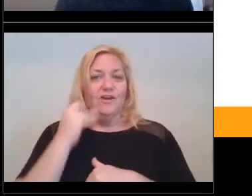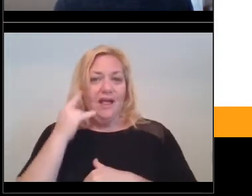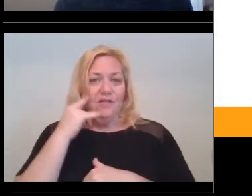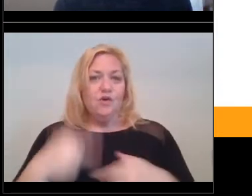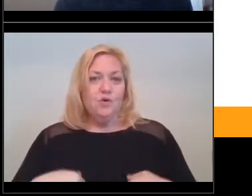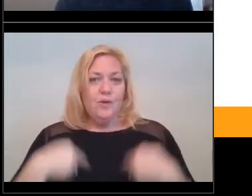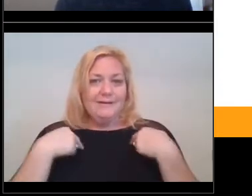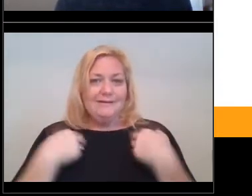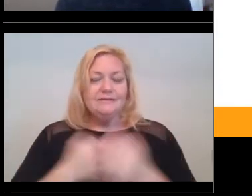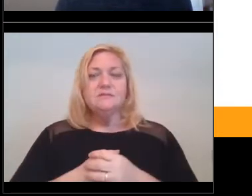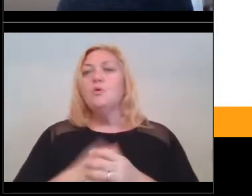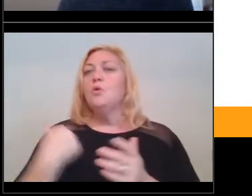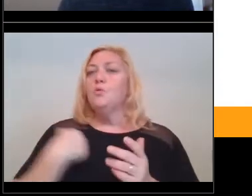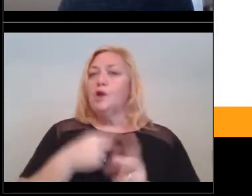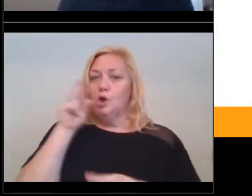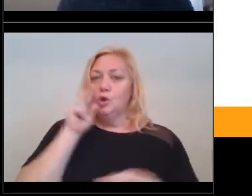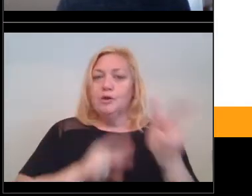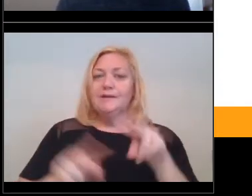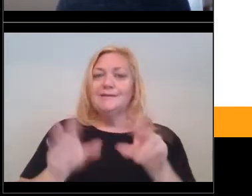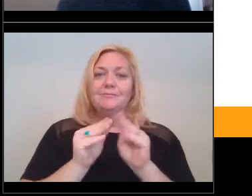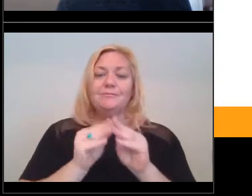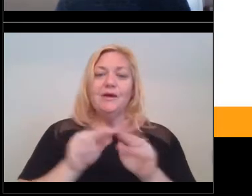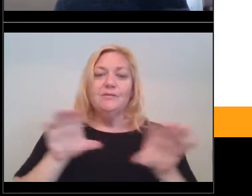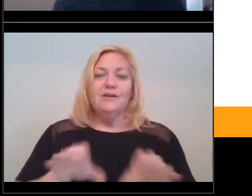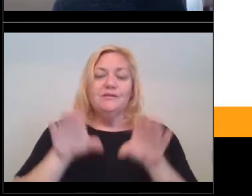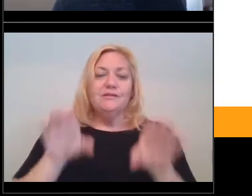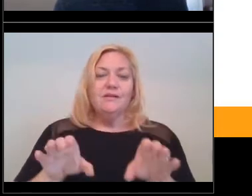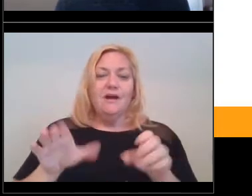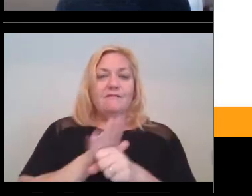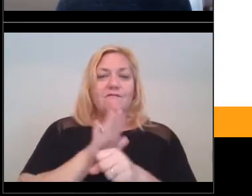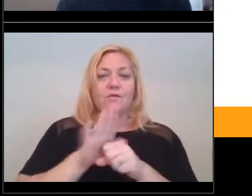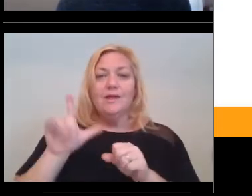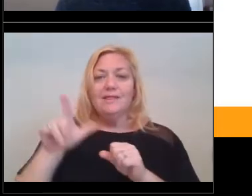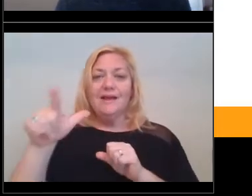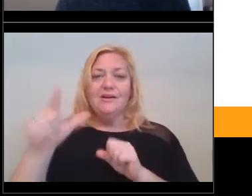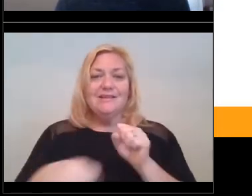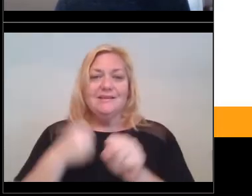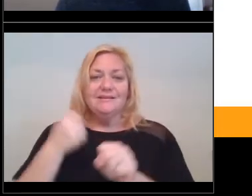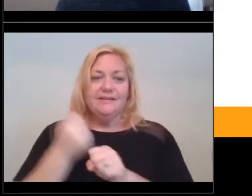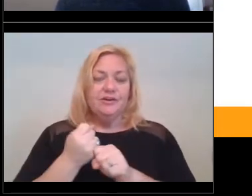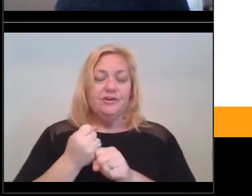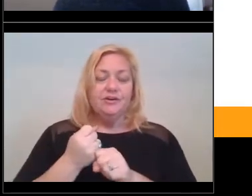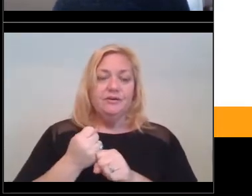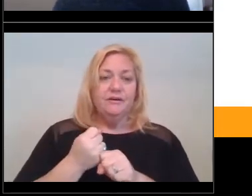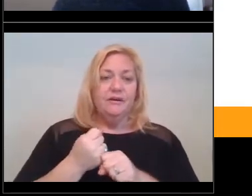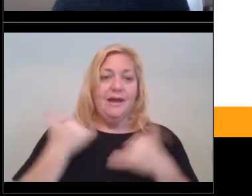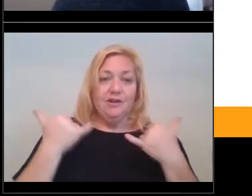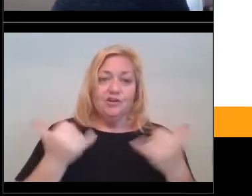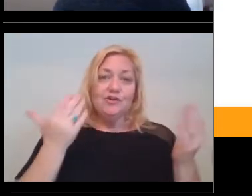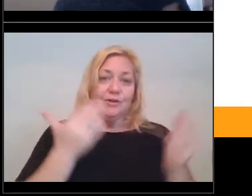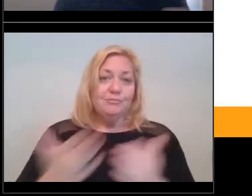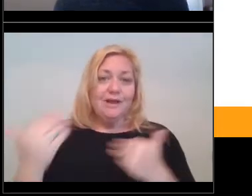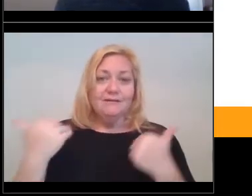so we're looking at these sessions to be conducted virtually later this year, and They're currently planned to have either a